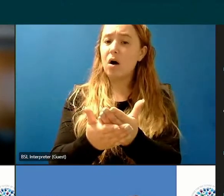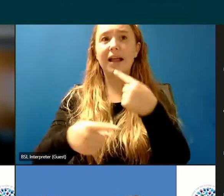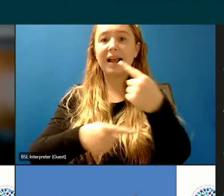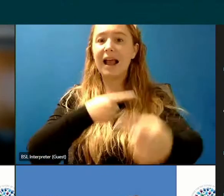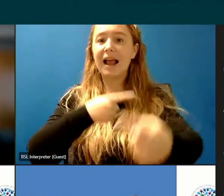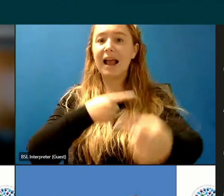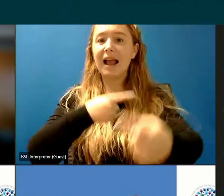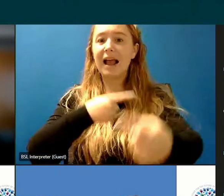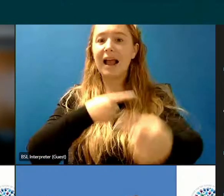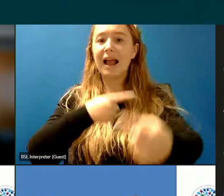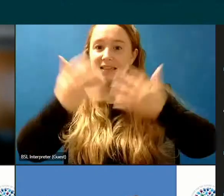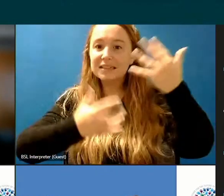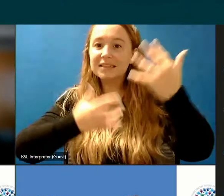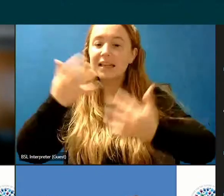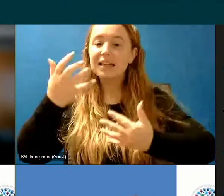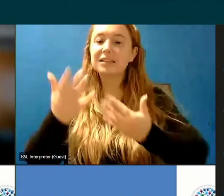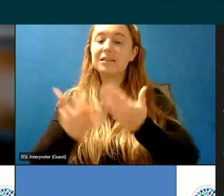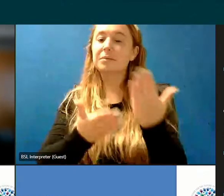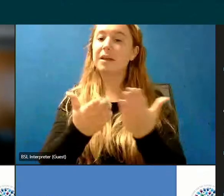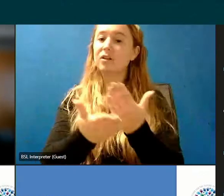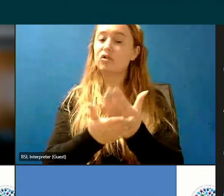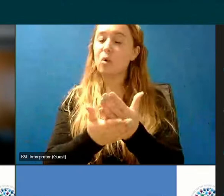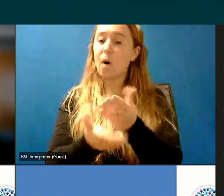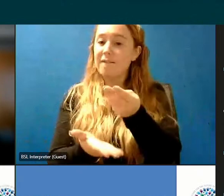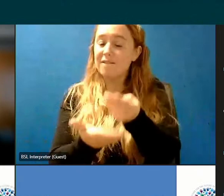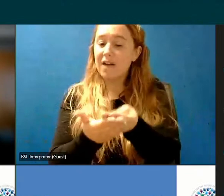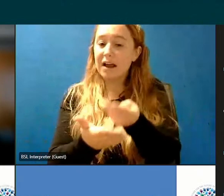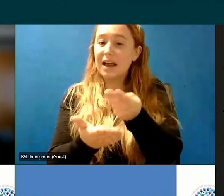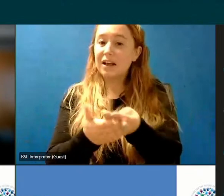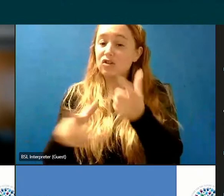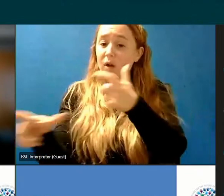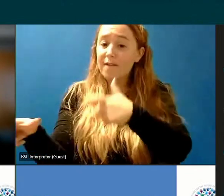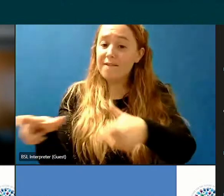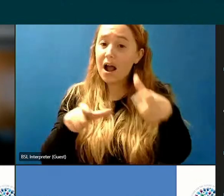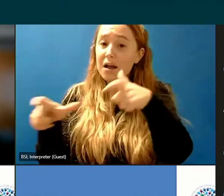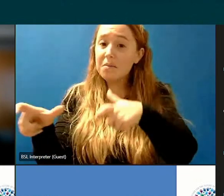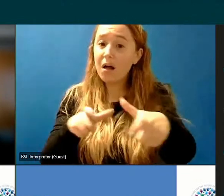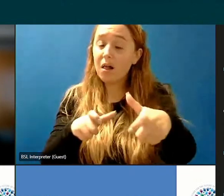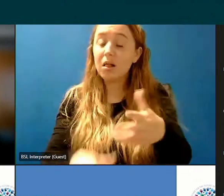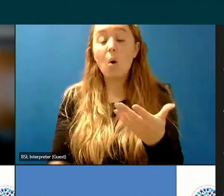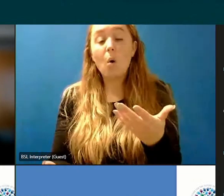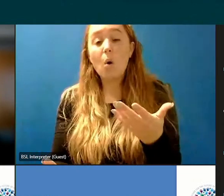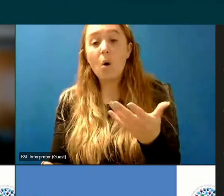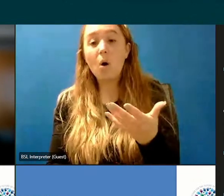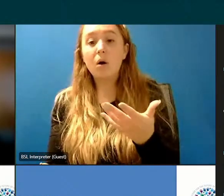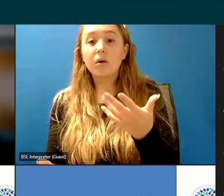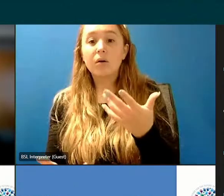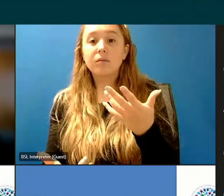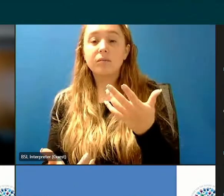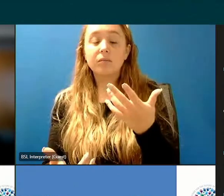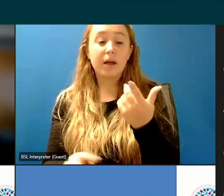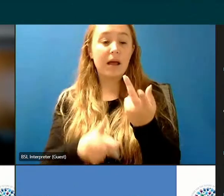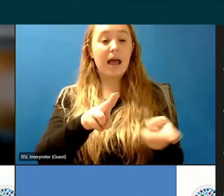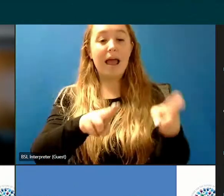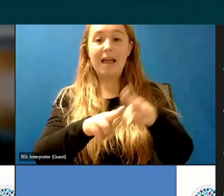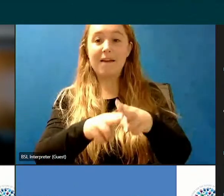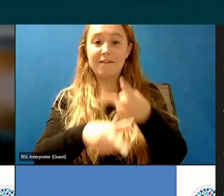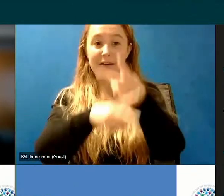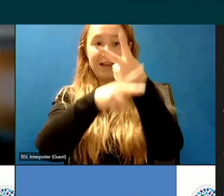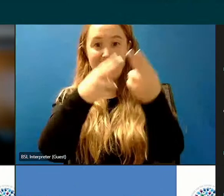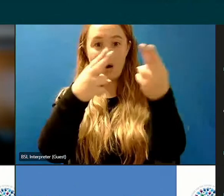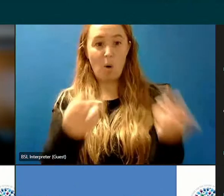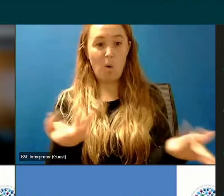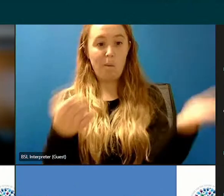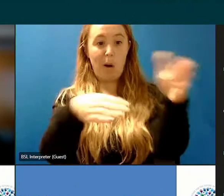or let's say an ongoing basis, or could we be subject to a care home closing at short notice because